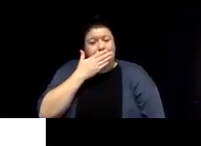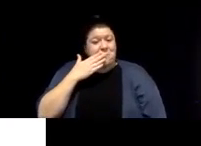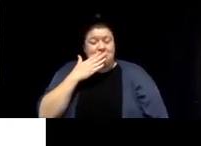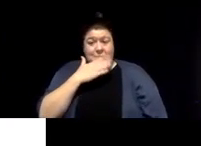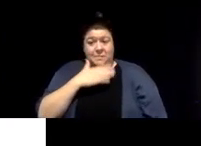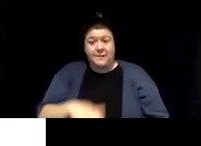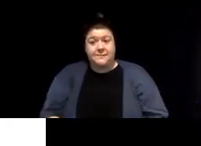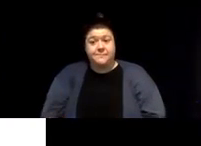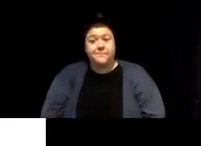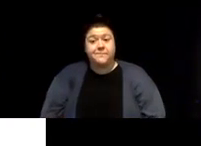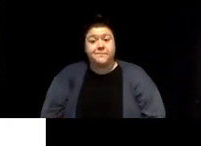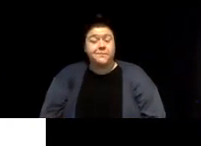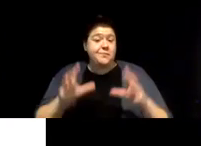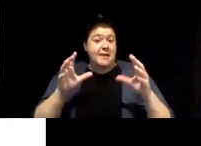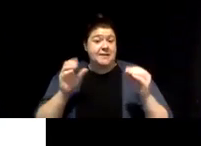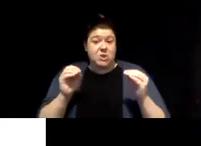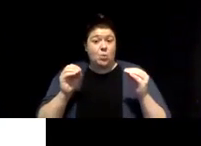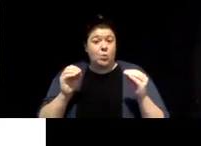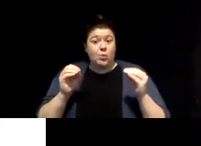So